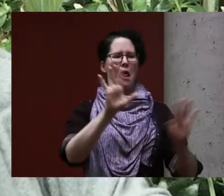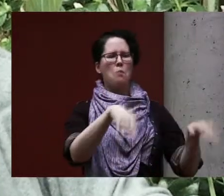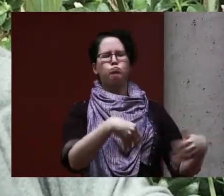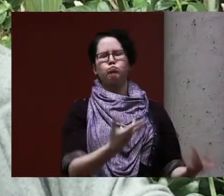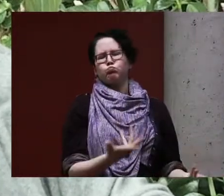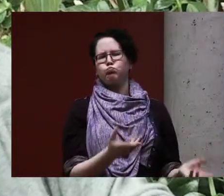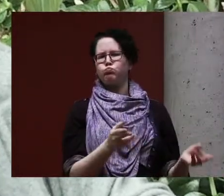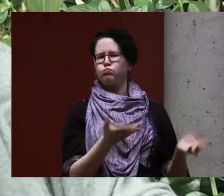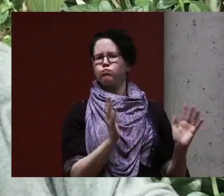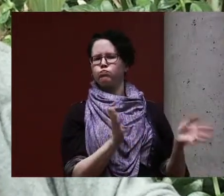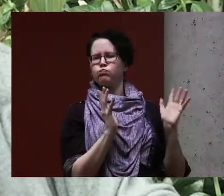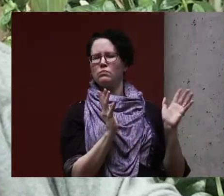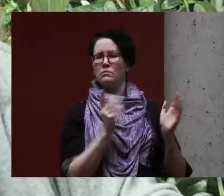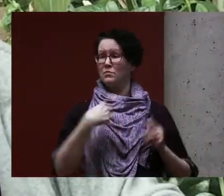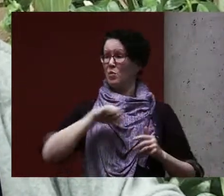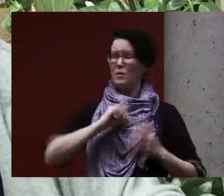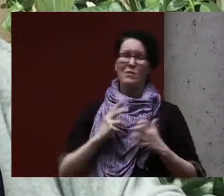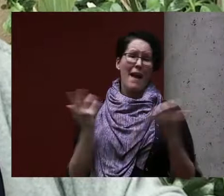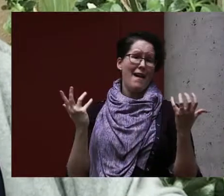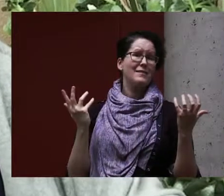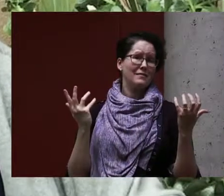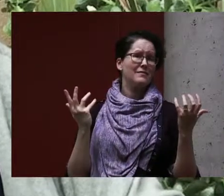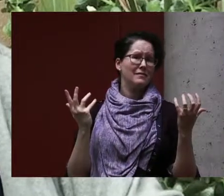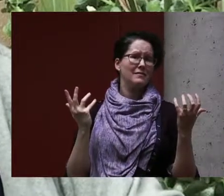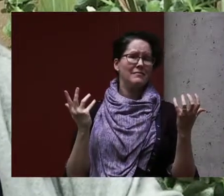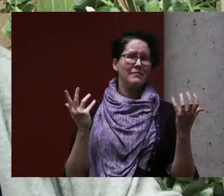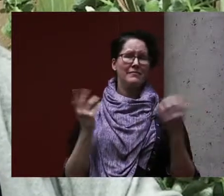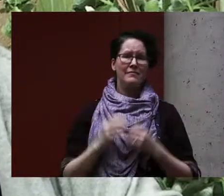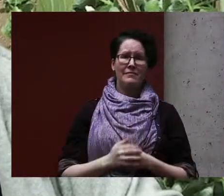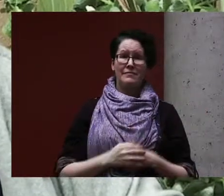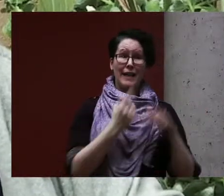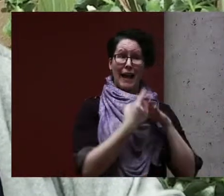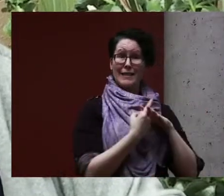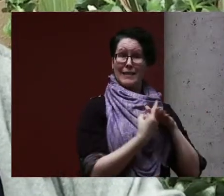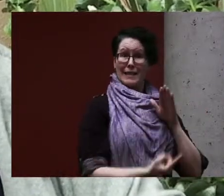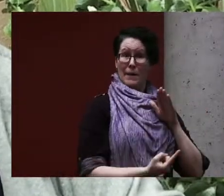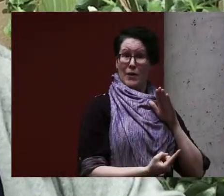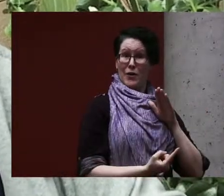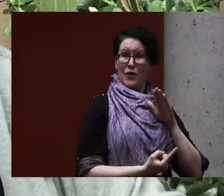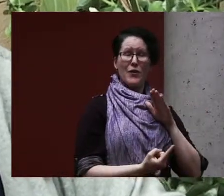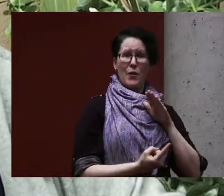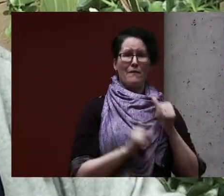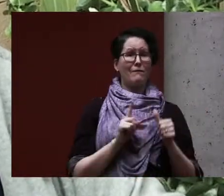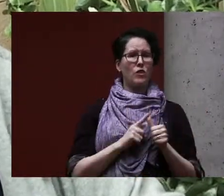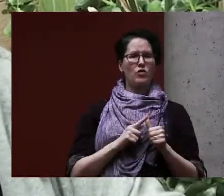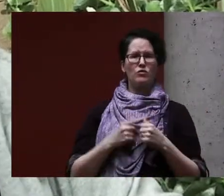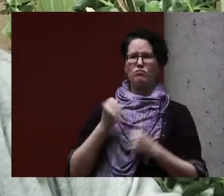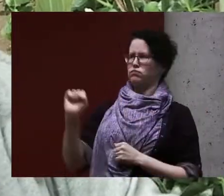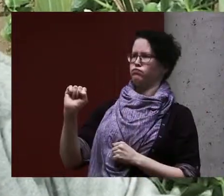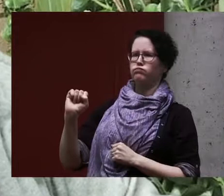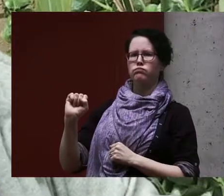indifference. We're mad, and we're not going to disappear without a